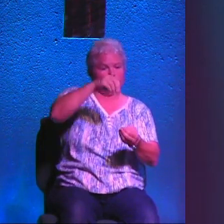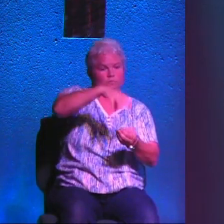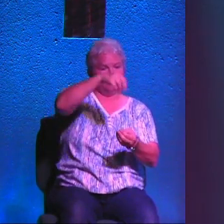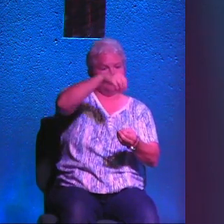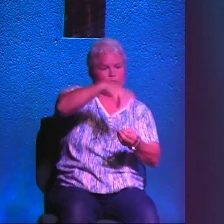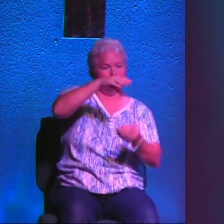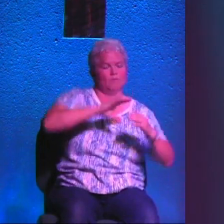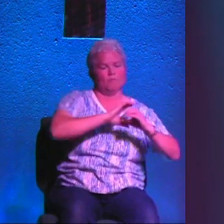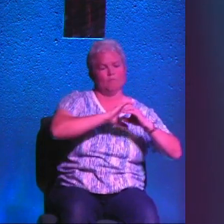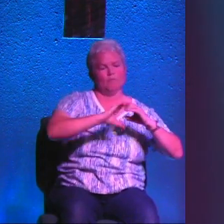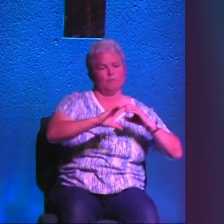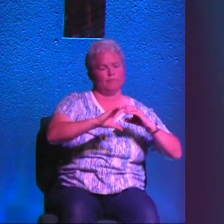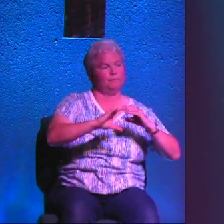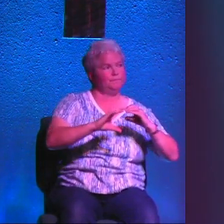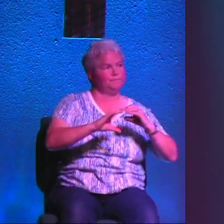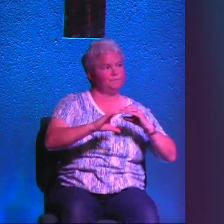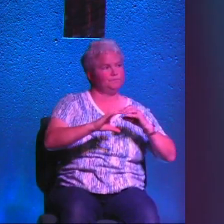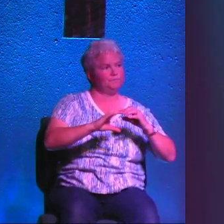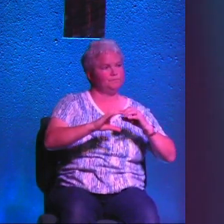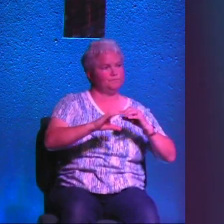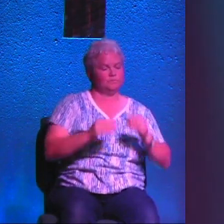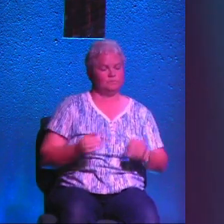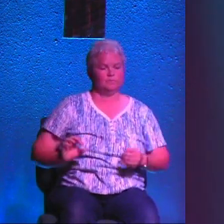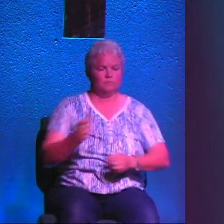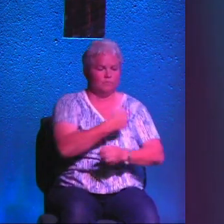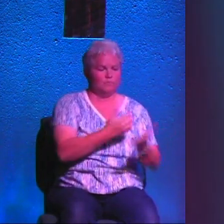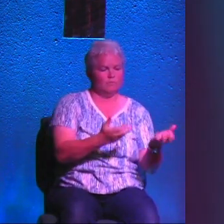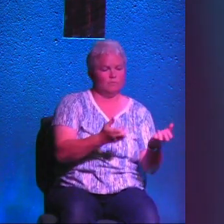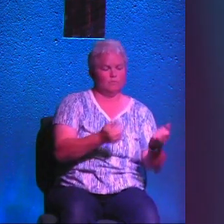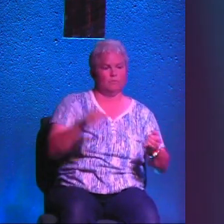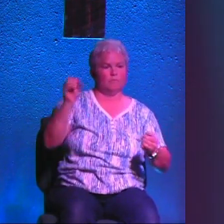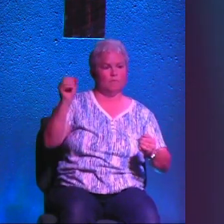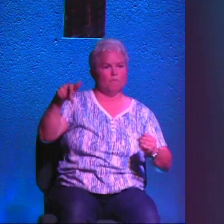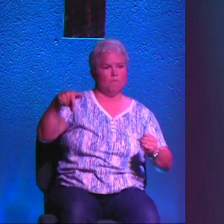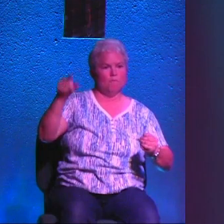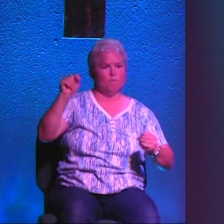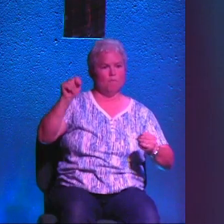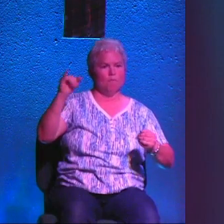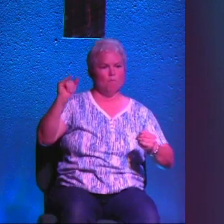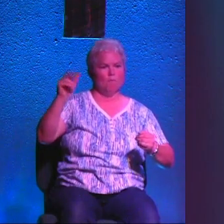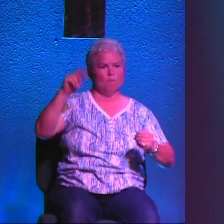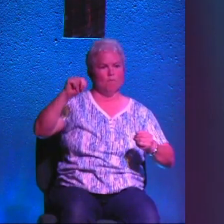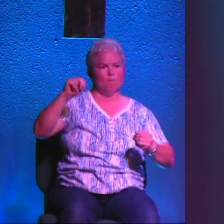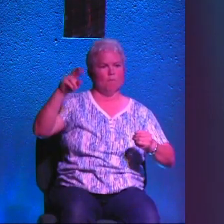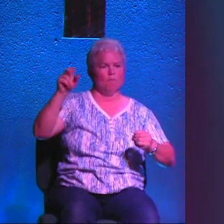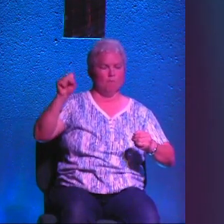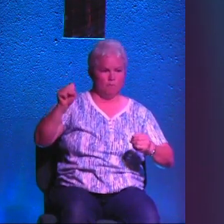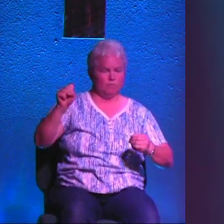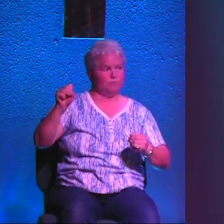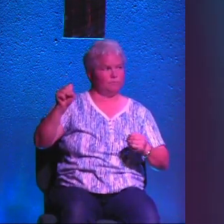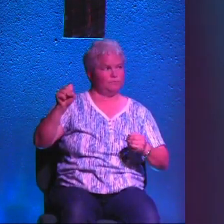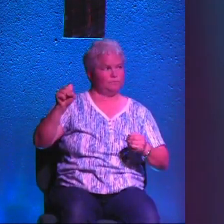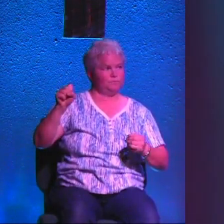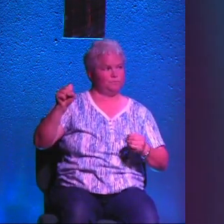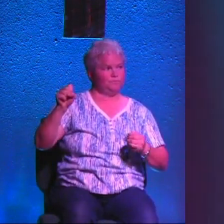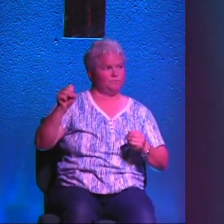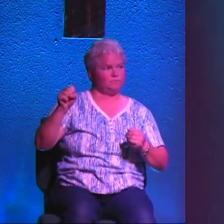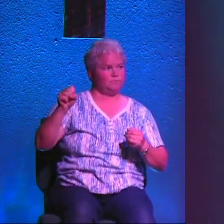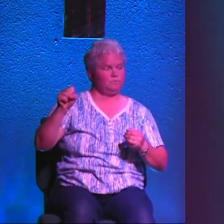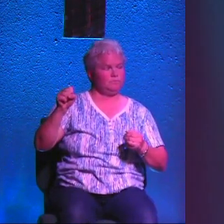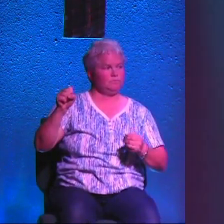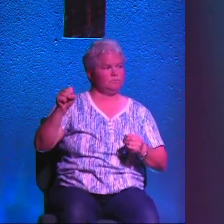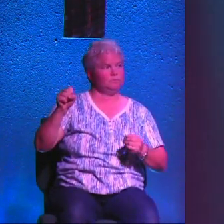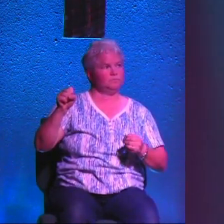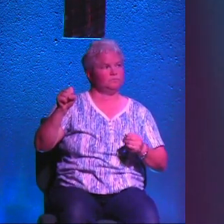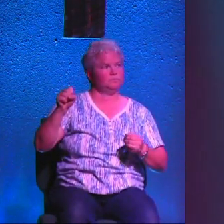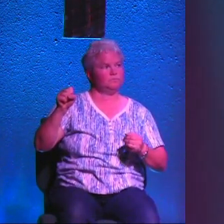a check in there because it's way easier, but we want to help support Options, which gives opportunities and options